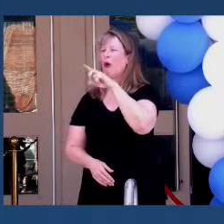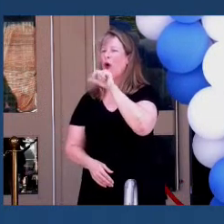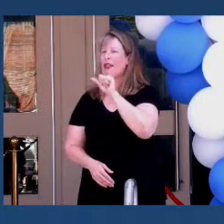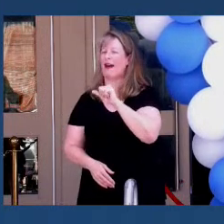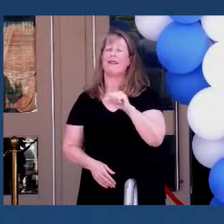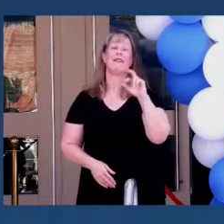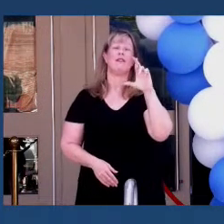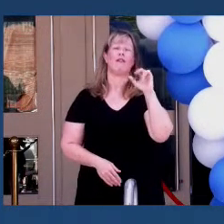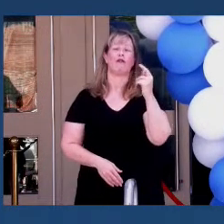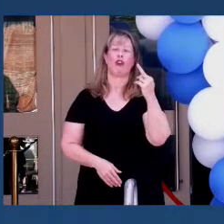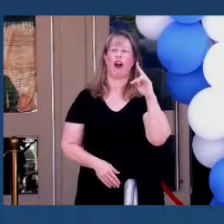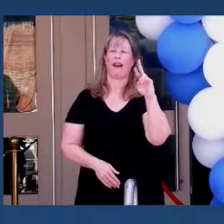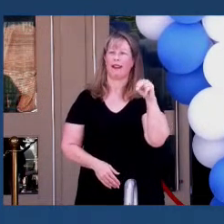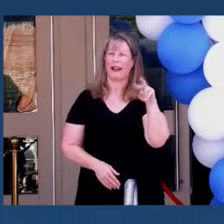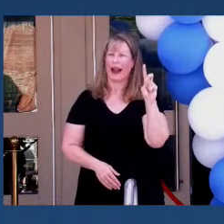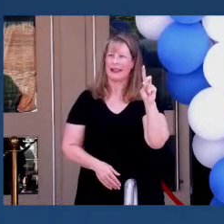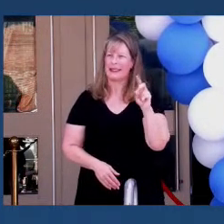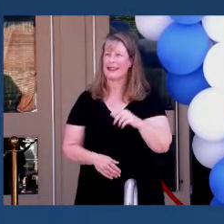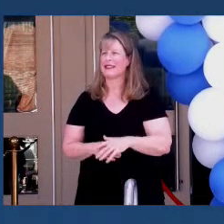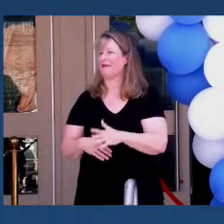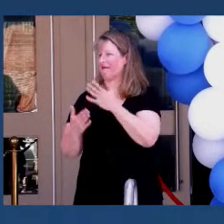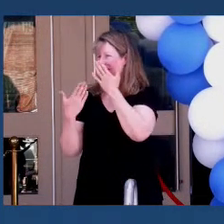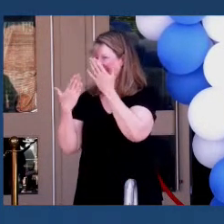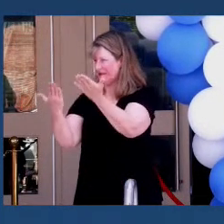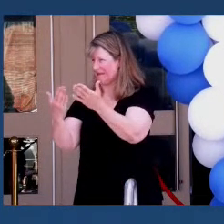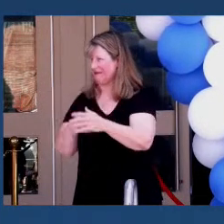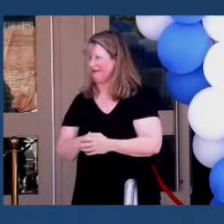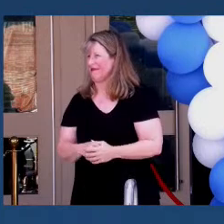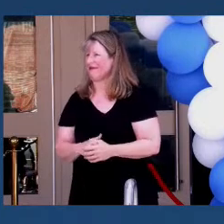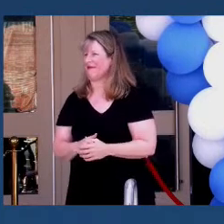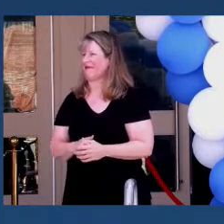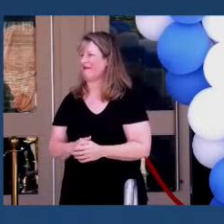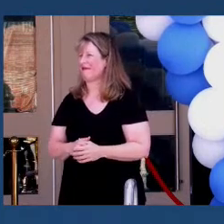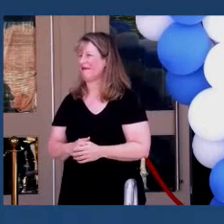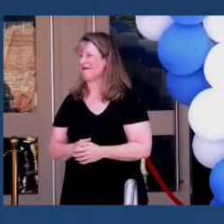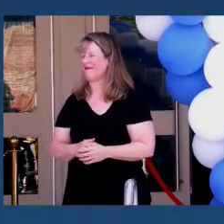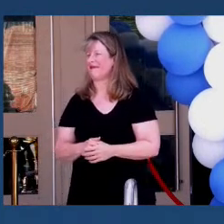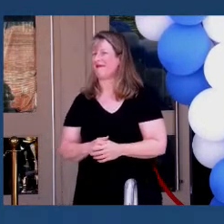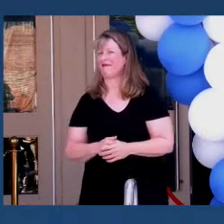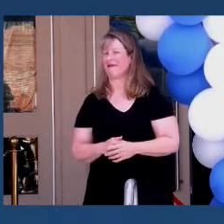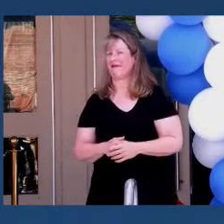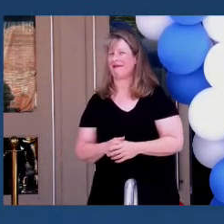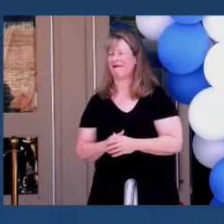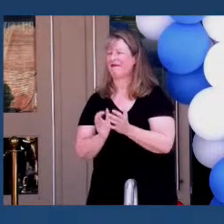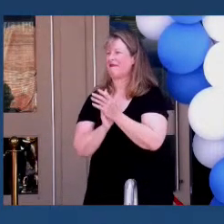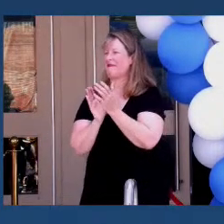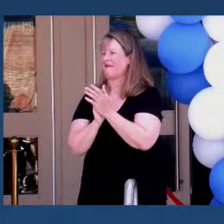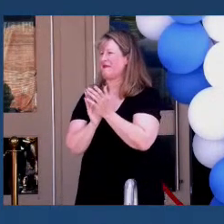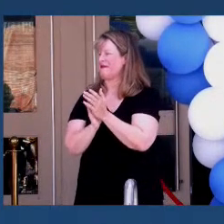Lockman, Senator Kyle Evans-Gay. I think I recognized everybody from the Senate.